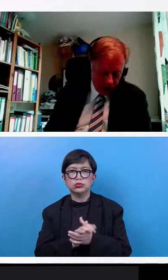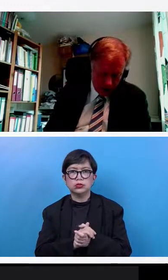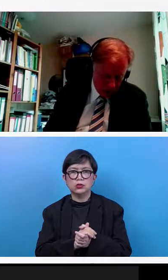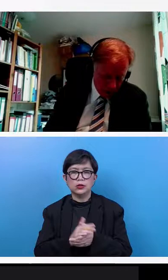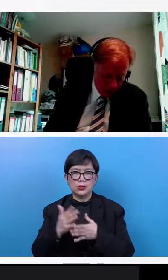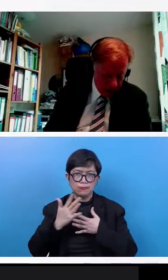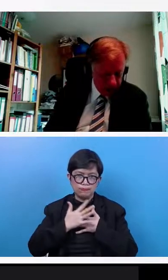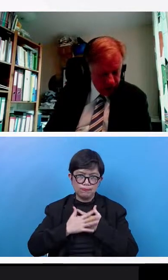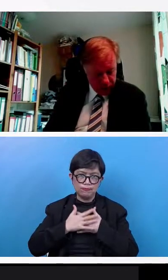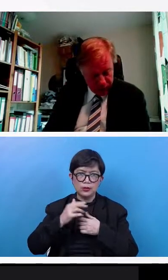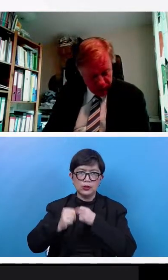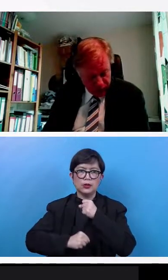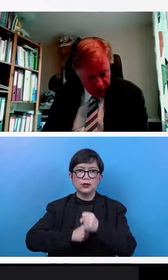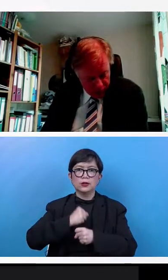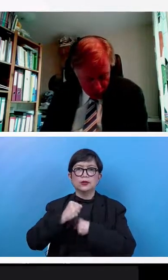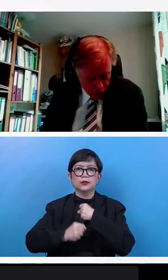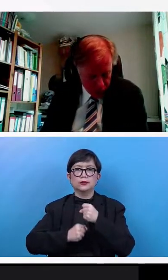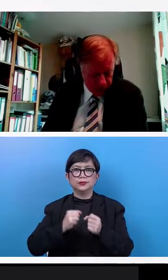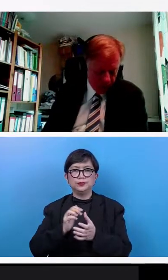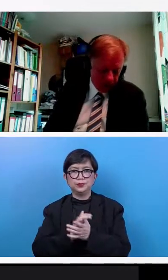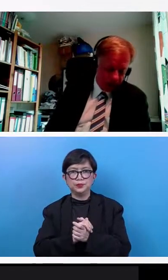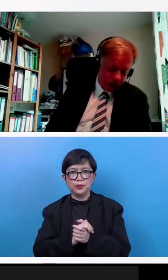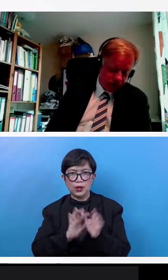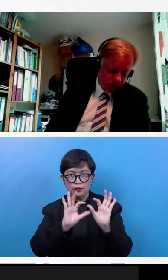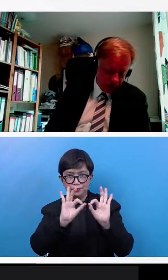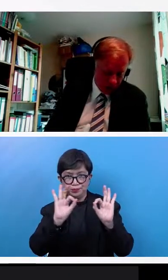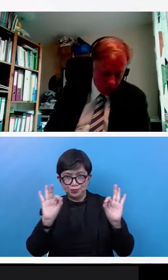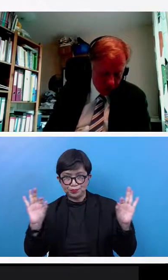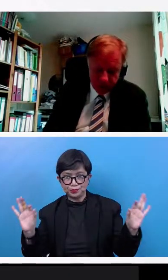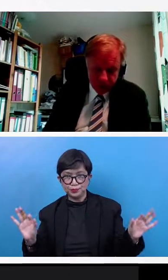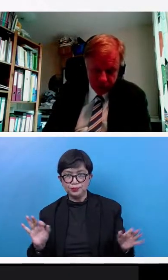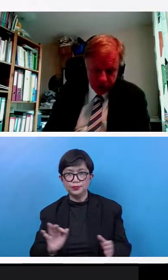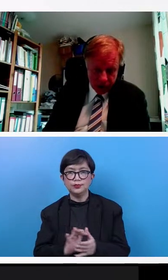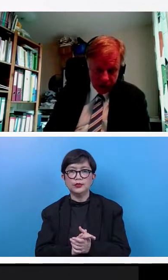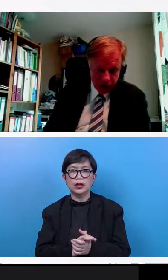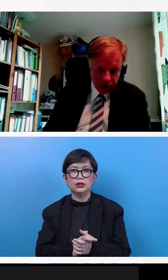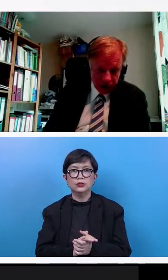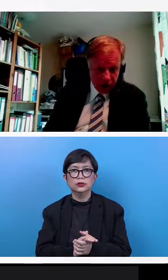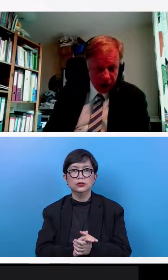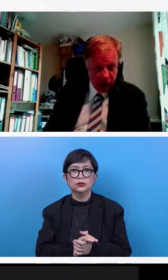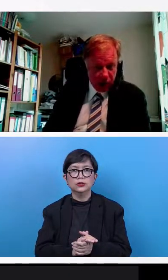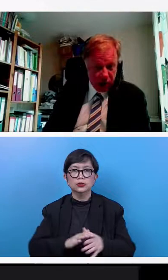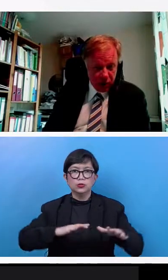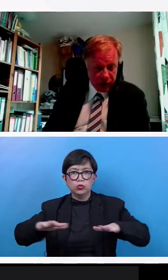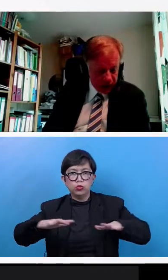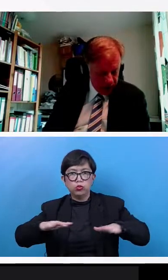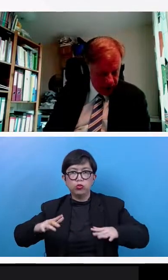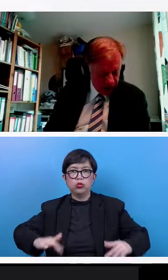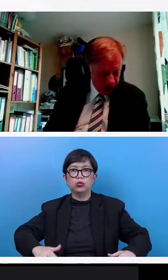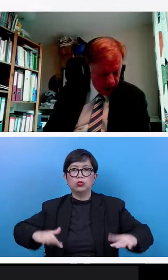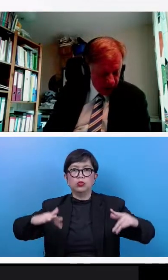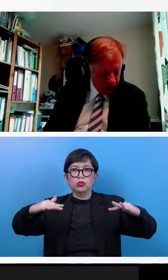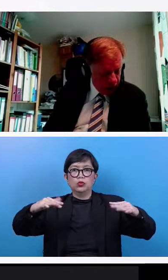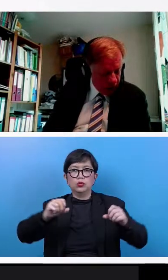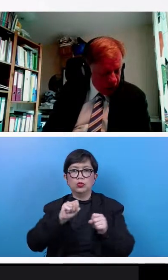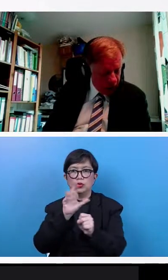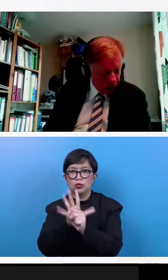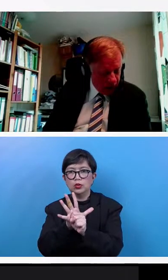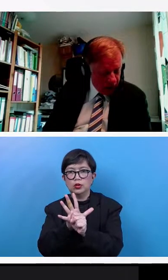like COVID, storms, floods, conflict fragility coinciding.